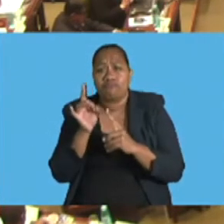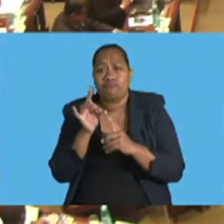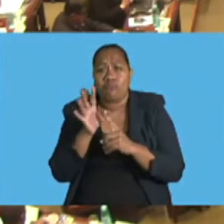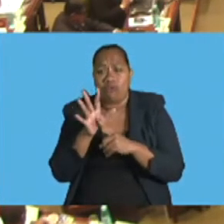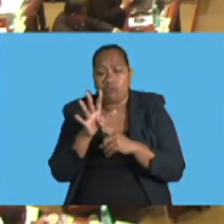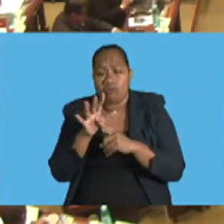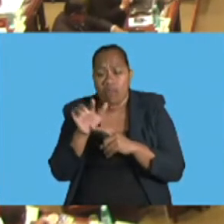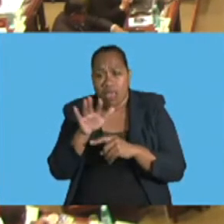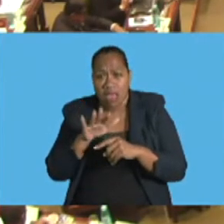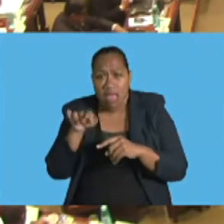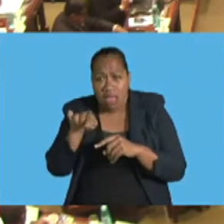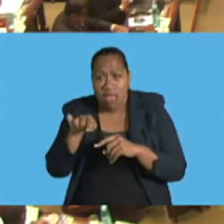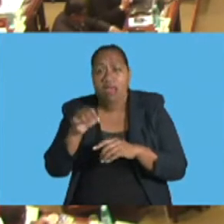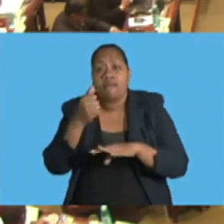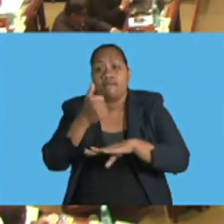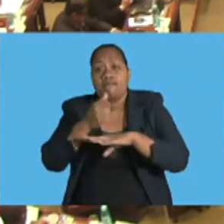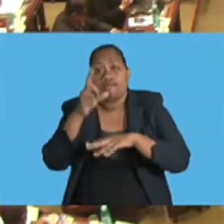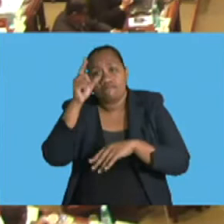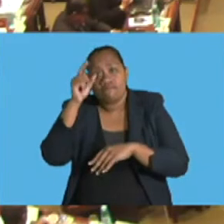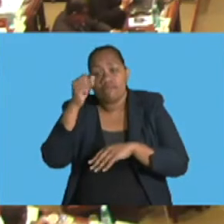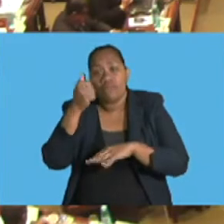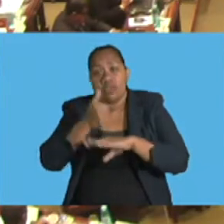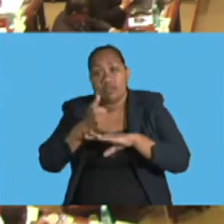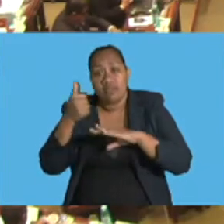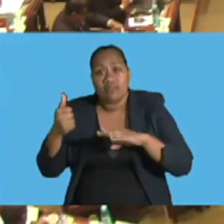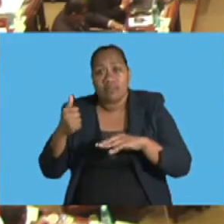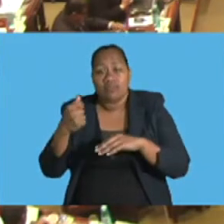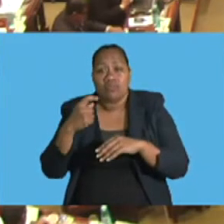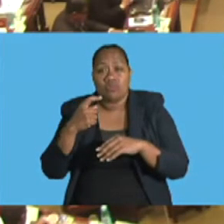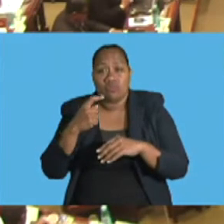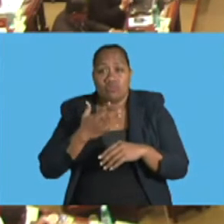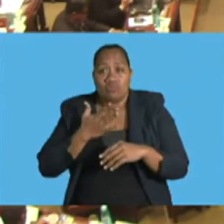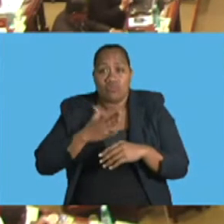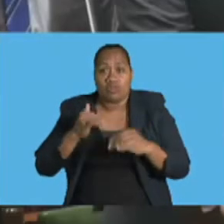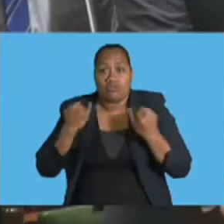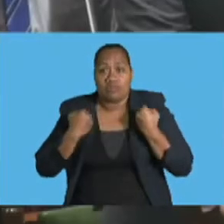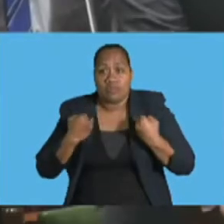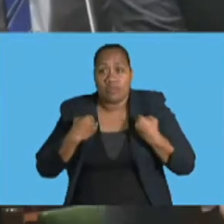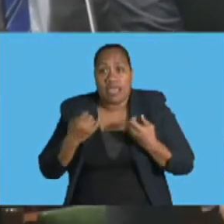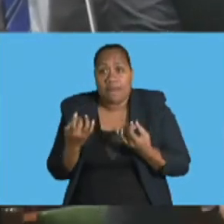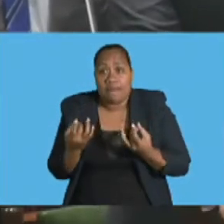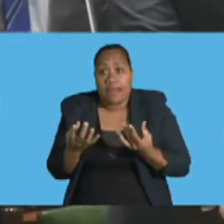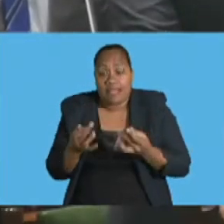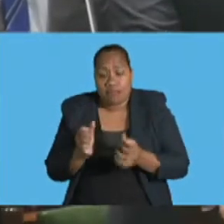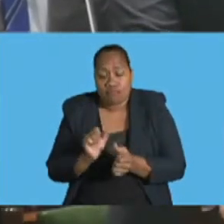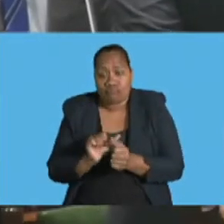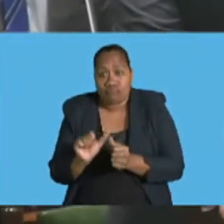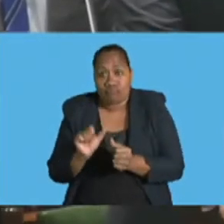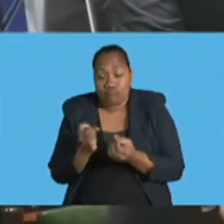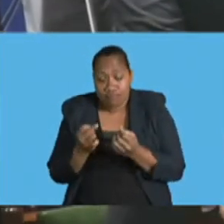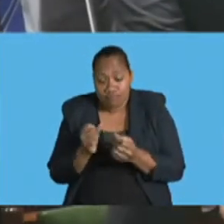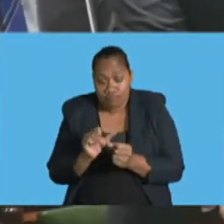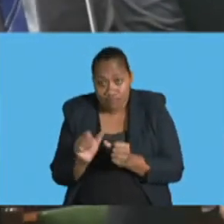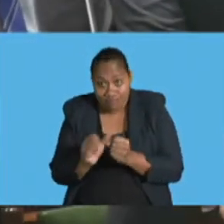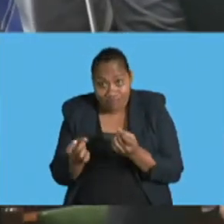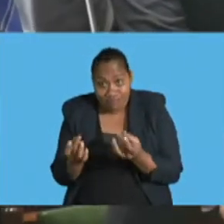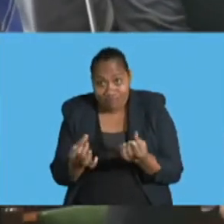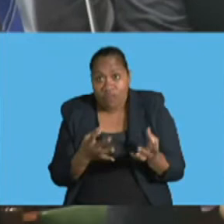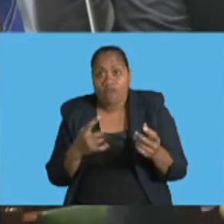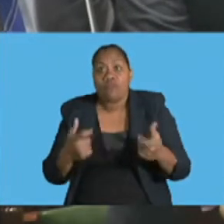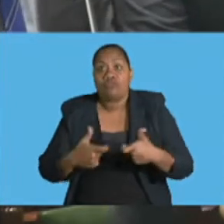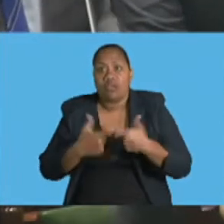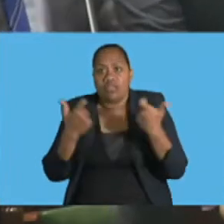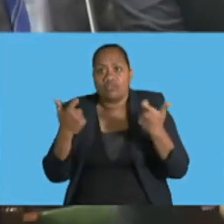Fijian government intends to implement over the coming months to better prepare us for the challenges we face with climate change. It is a Climate Change